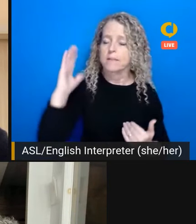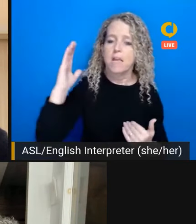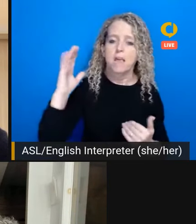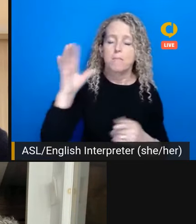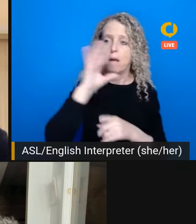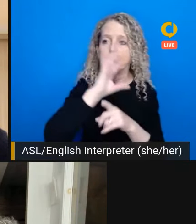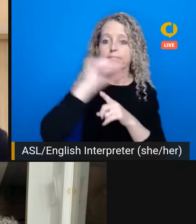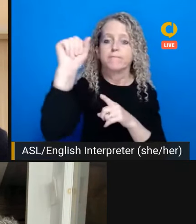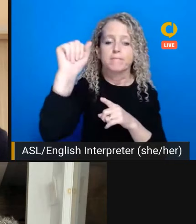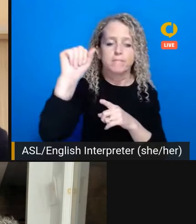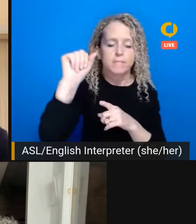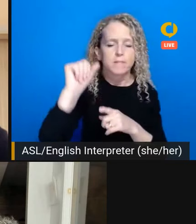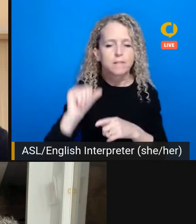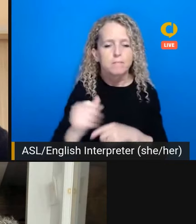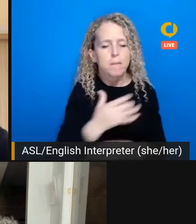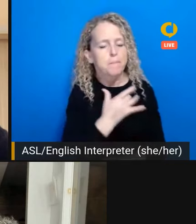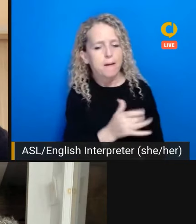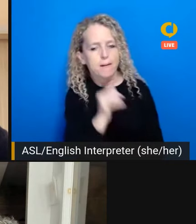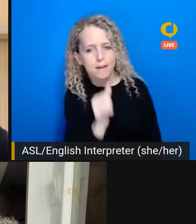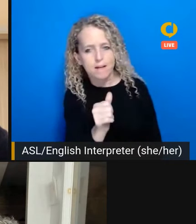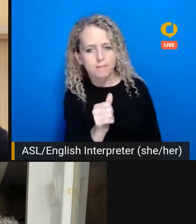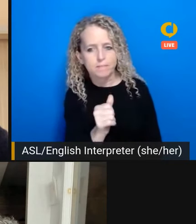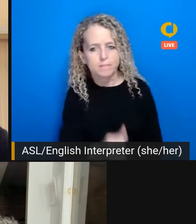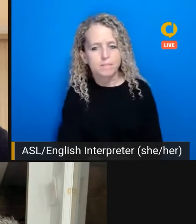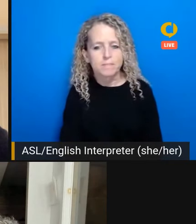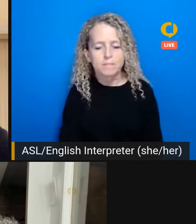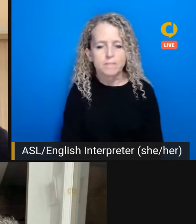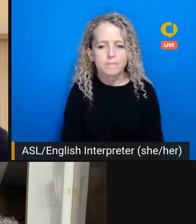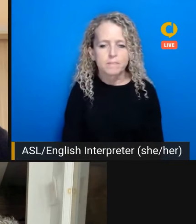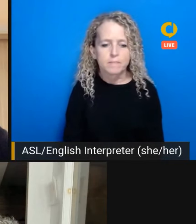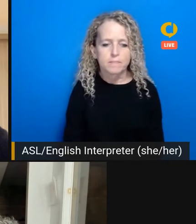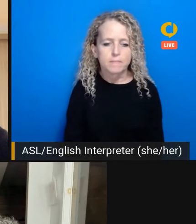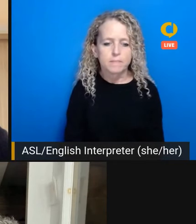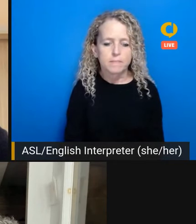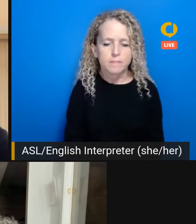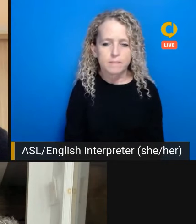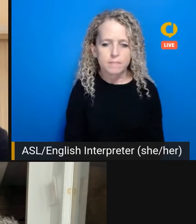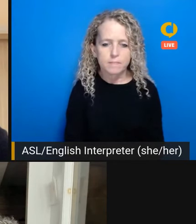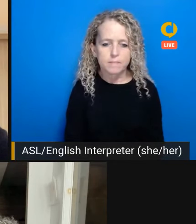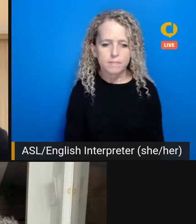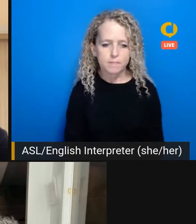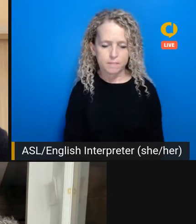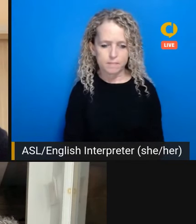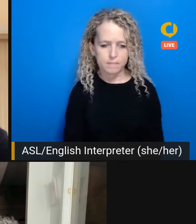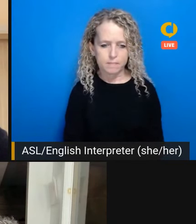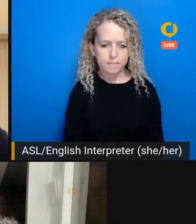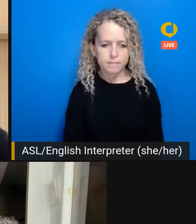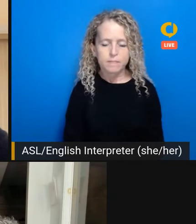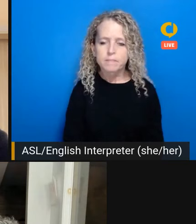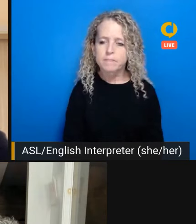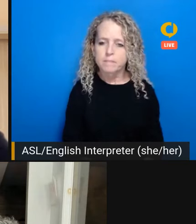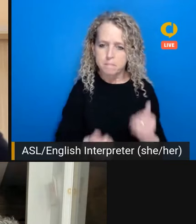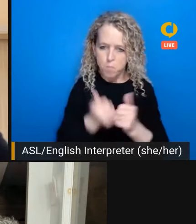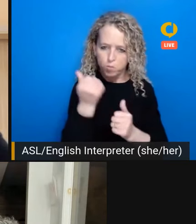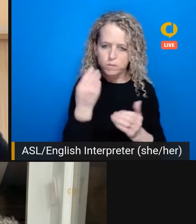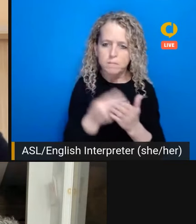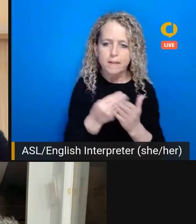Really, most of the money just goes back to people who were who came from affluent families to begin